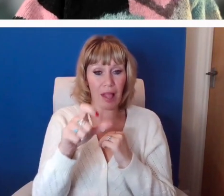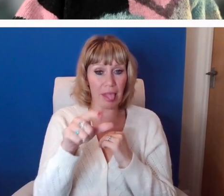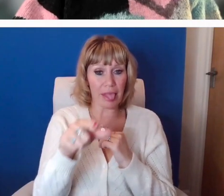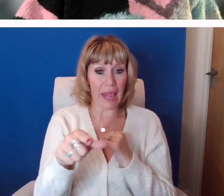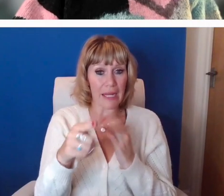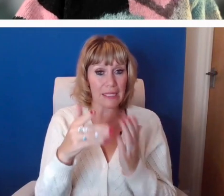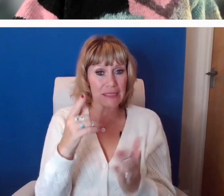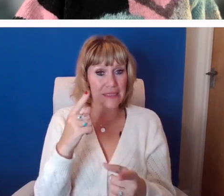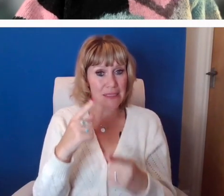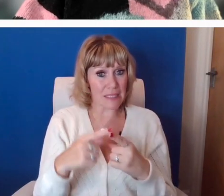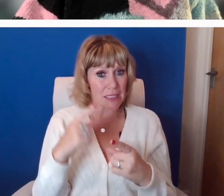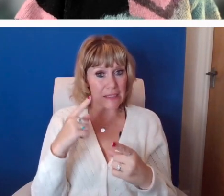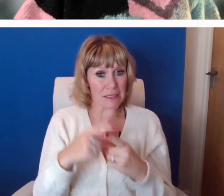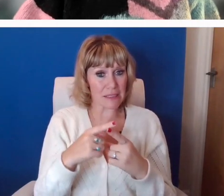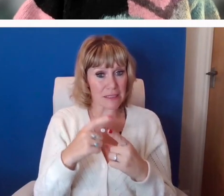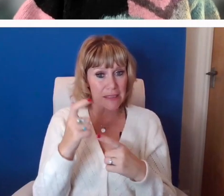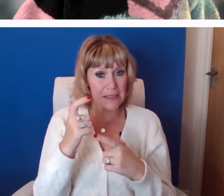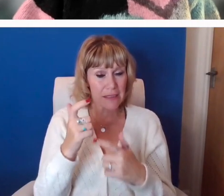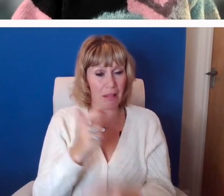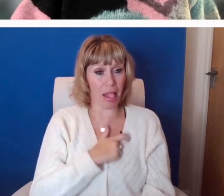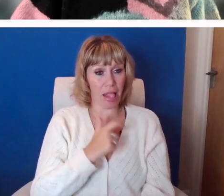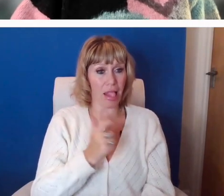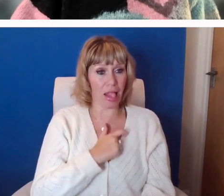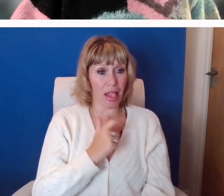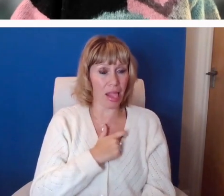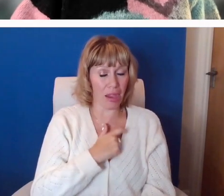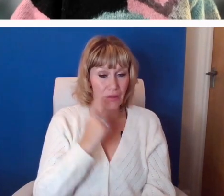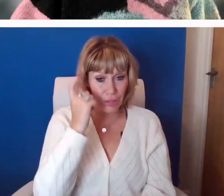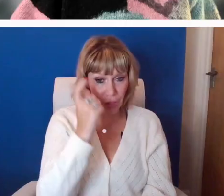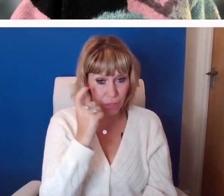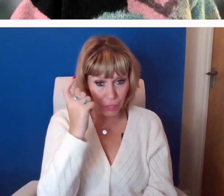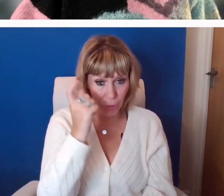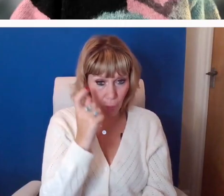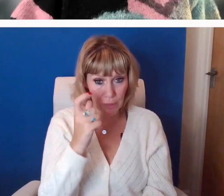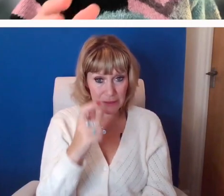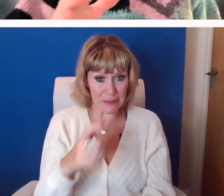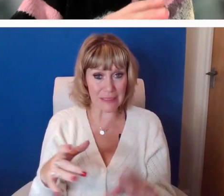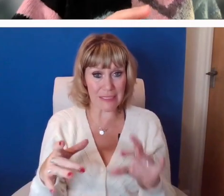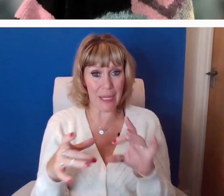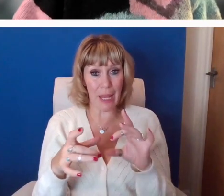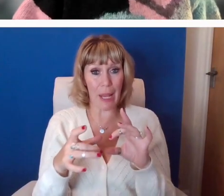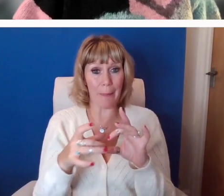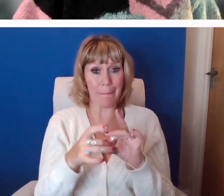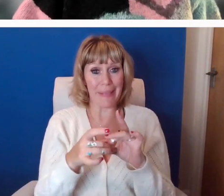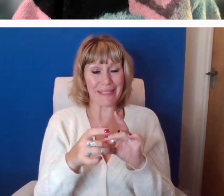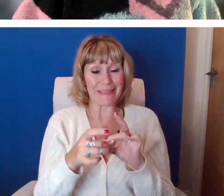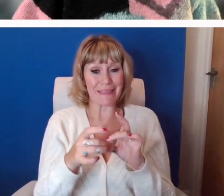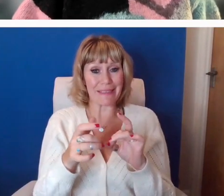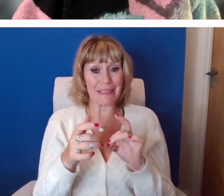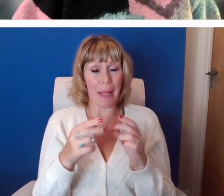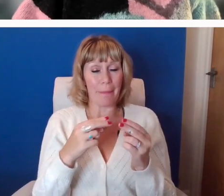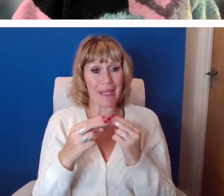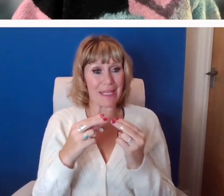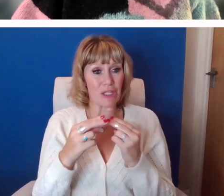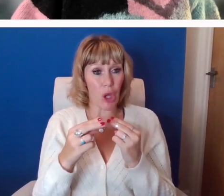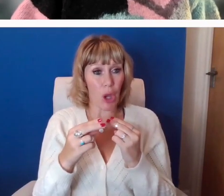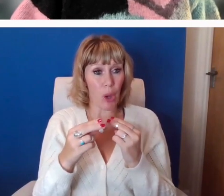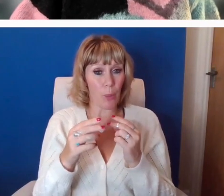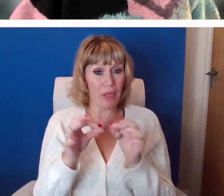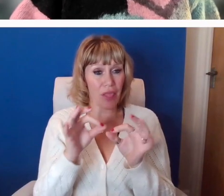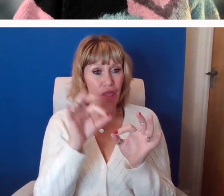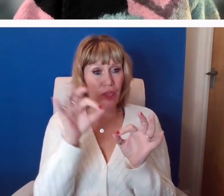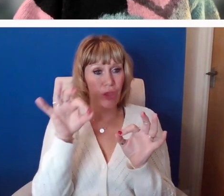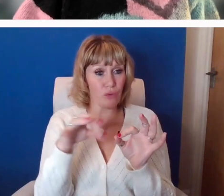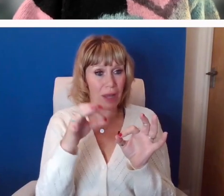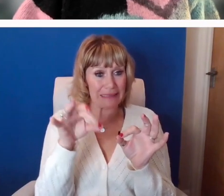it's mixed medium with thread. So the last two images that we saw were digital images.